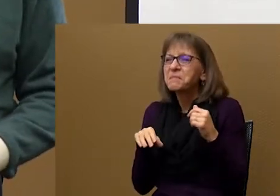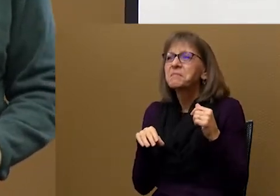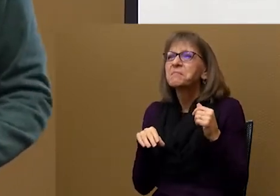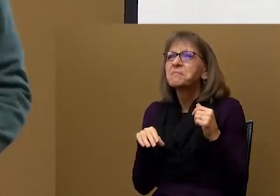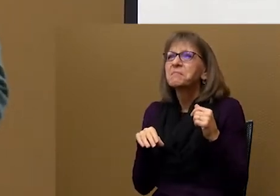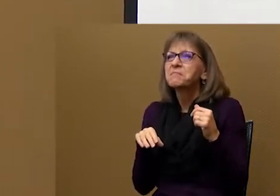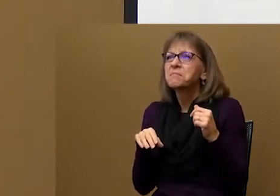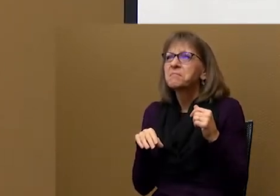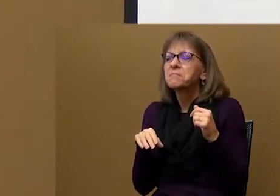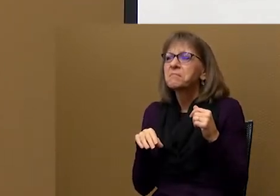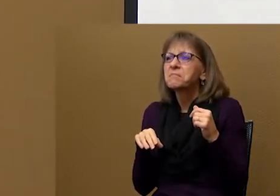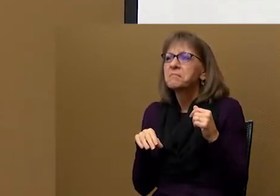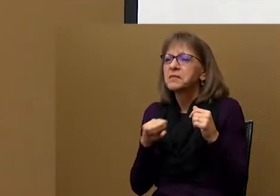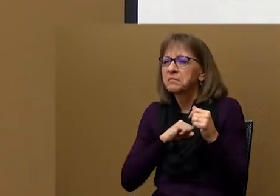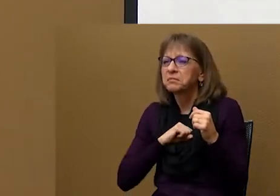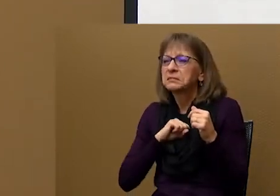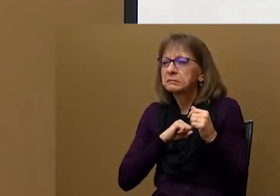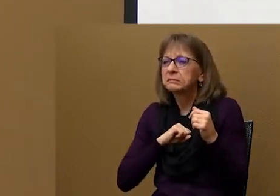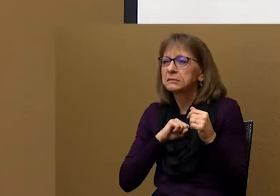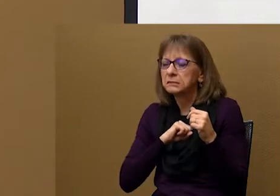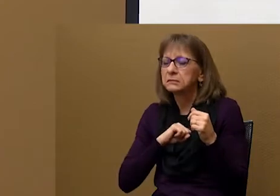break.